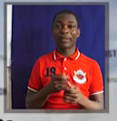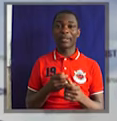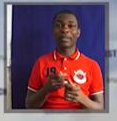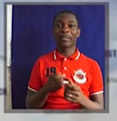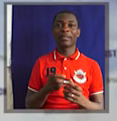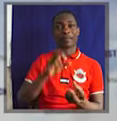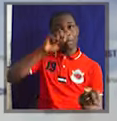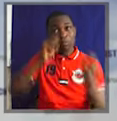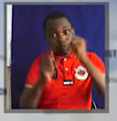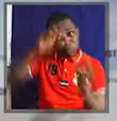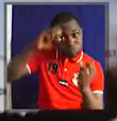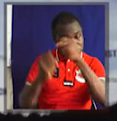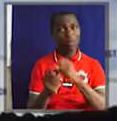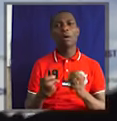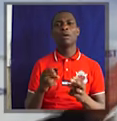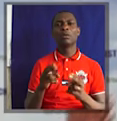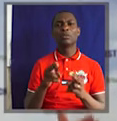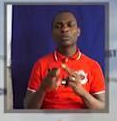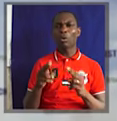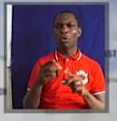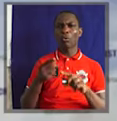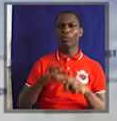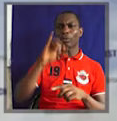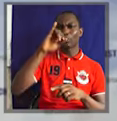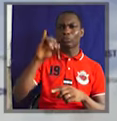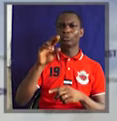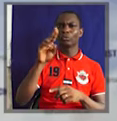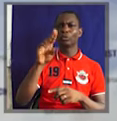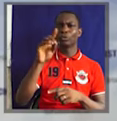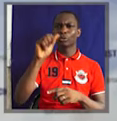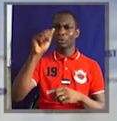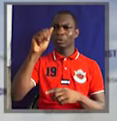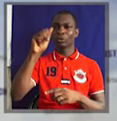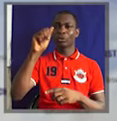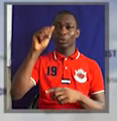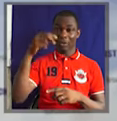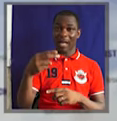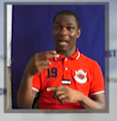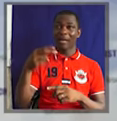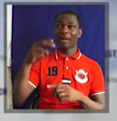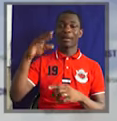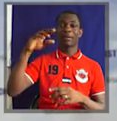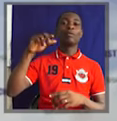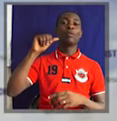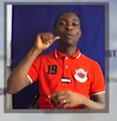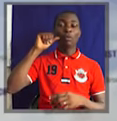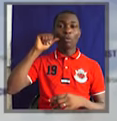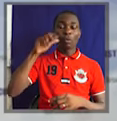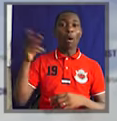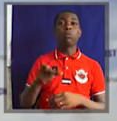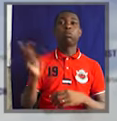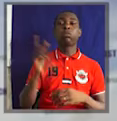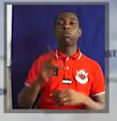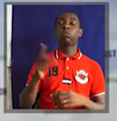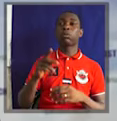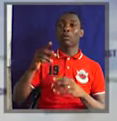ntam enna eho asem no e firi akwakura juda so no sa abusuani mu no eno anse toato aso sa etoato aso sa